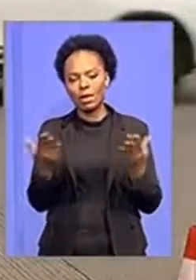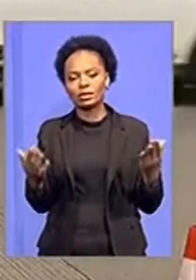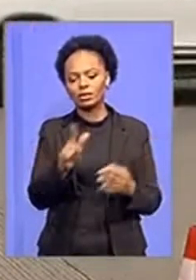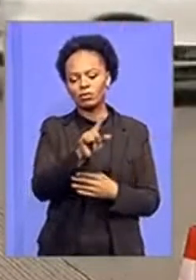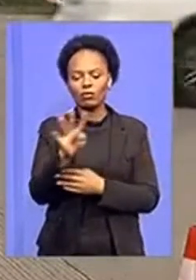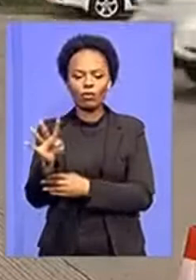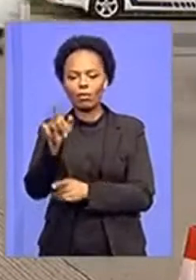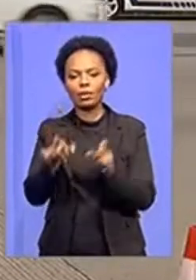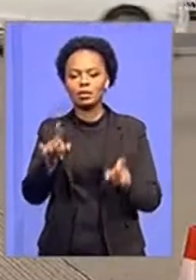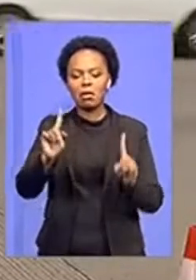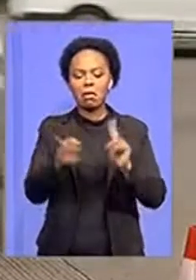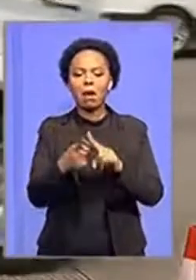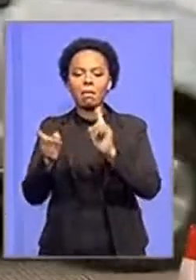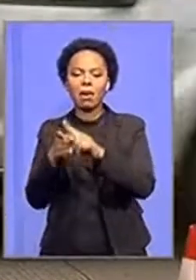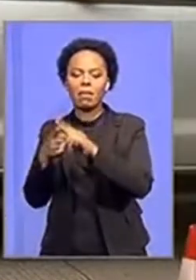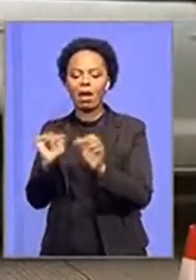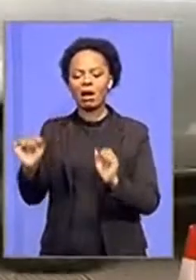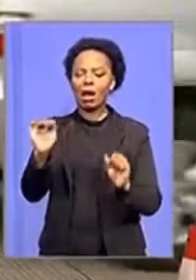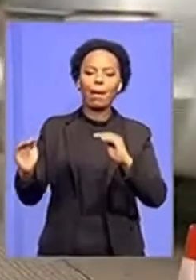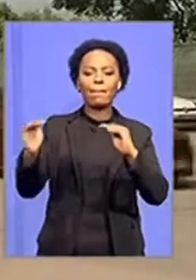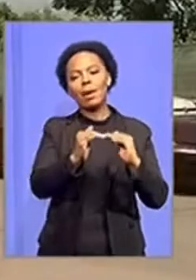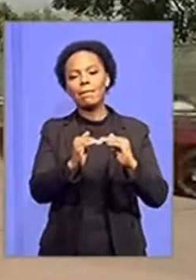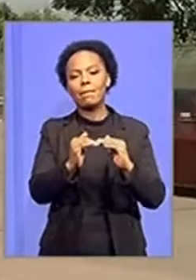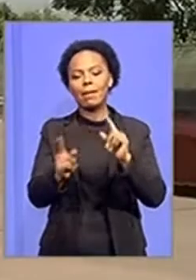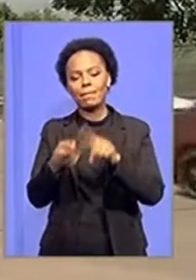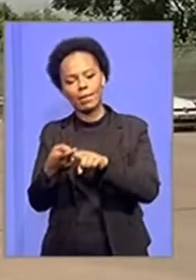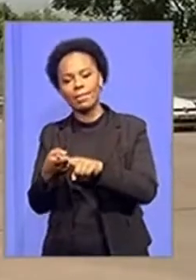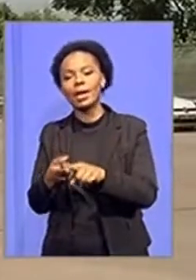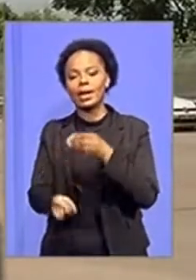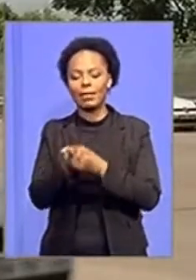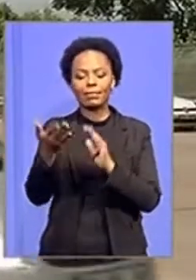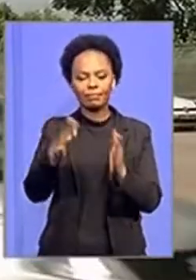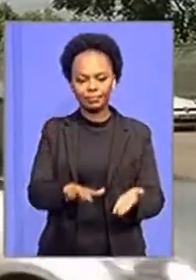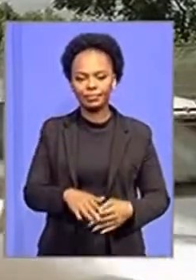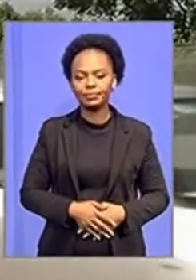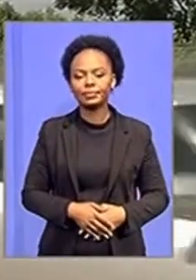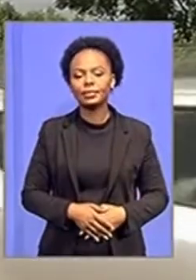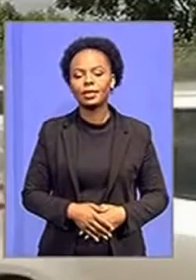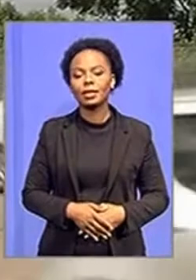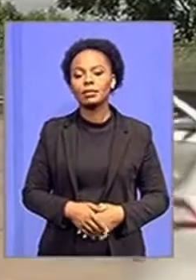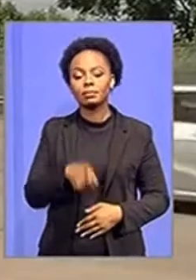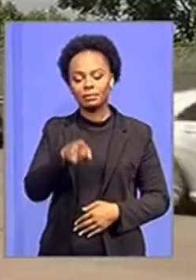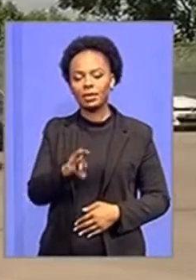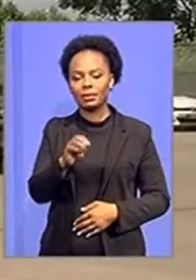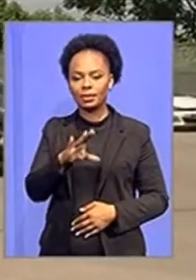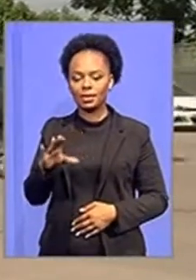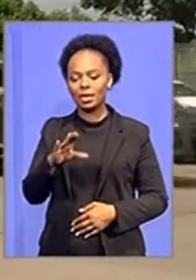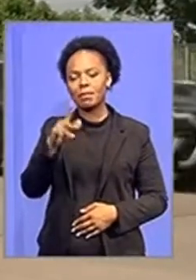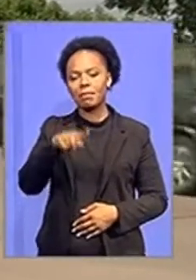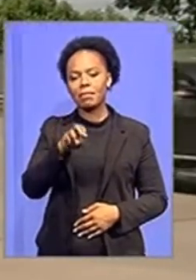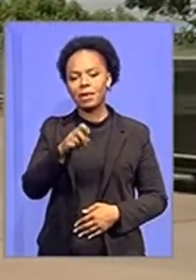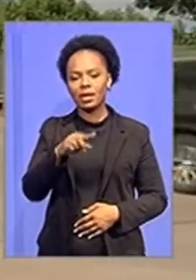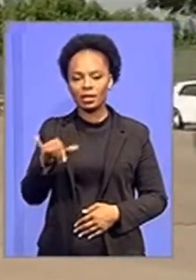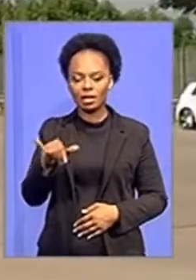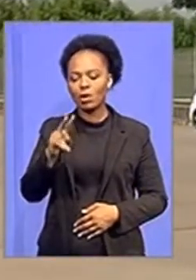dikoloi tše di thulanego mafelelong a beke ye ya paseka. Molekgotlaphethisi wa dinamelwa ka profenseng Peggy Nkonyeni o